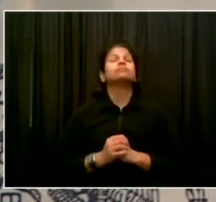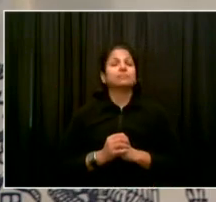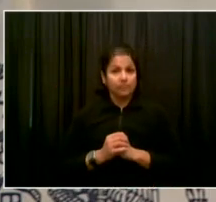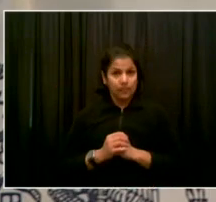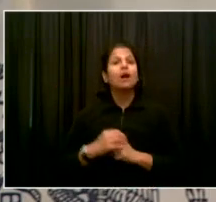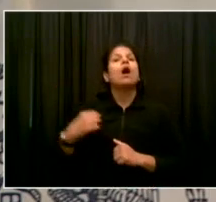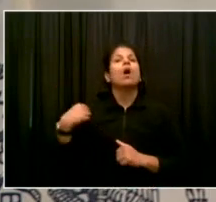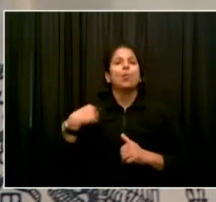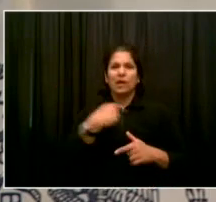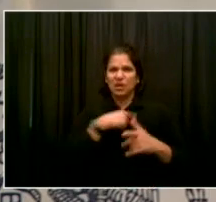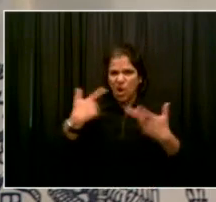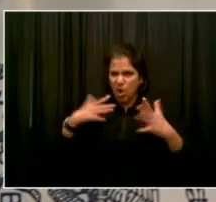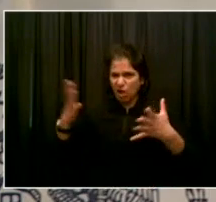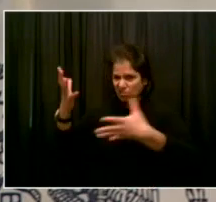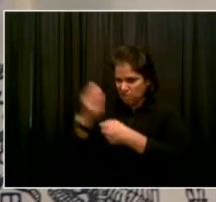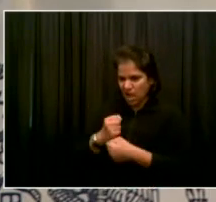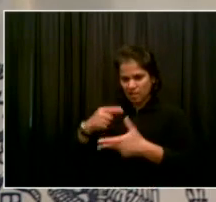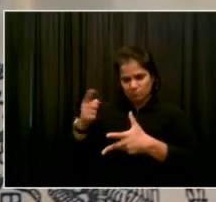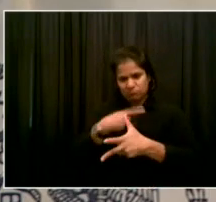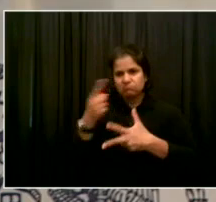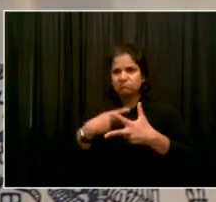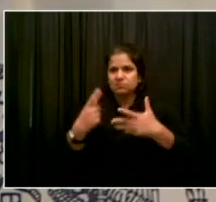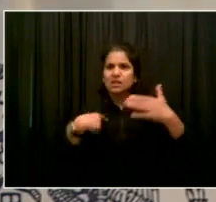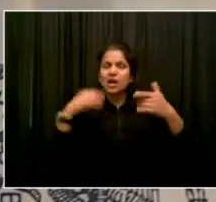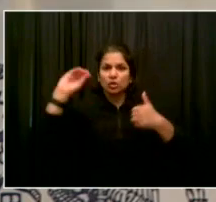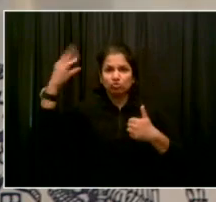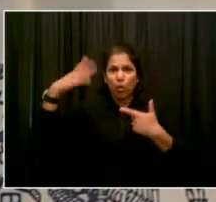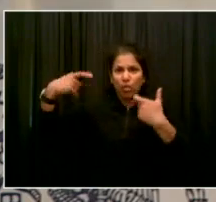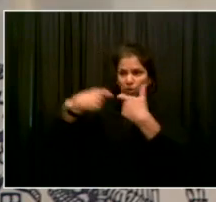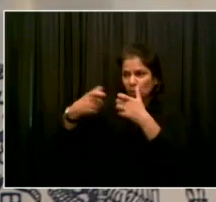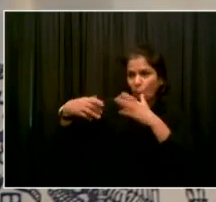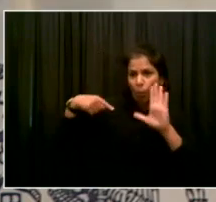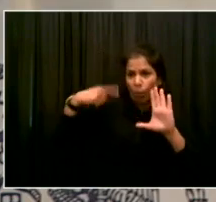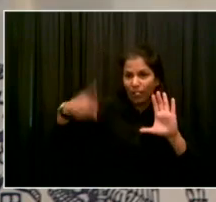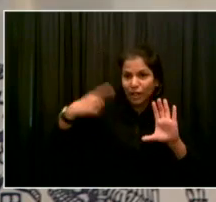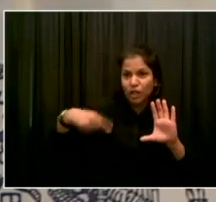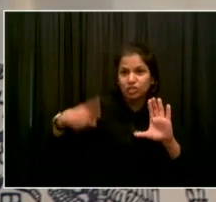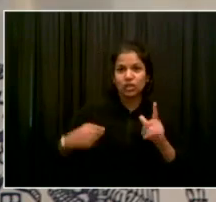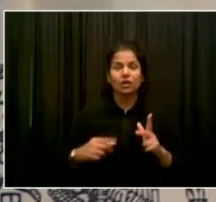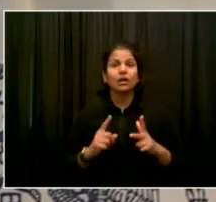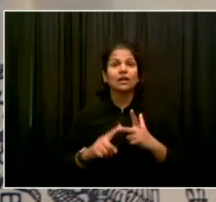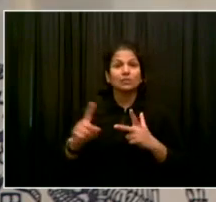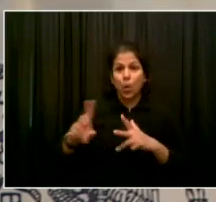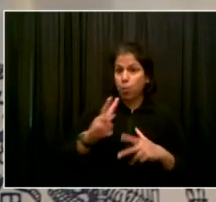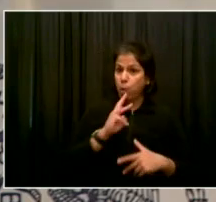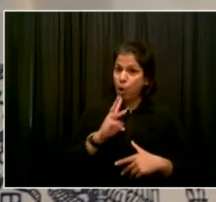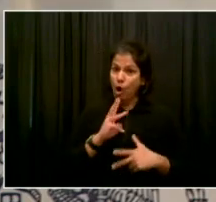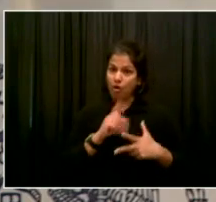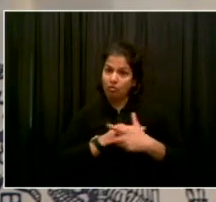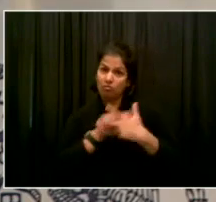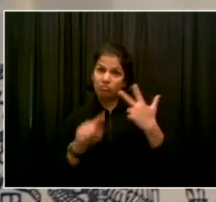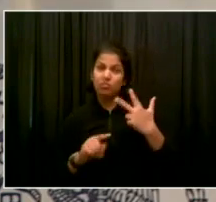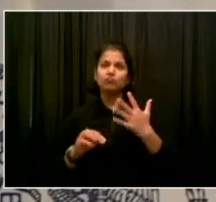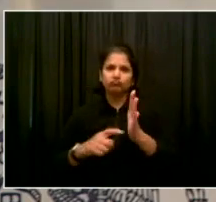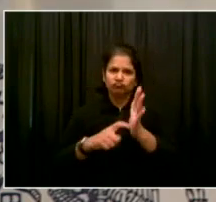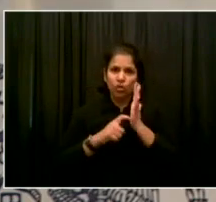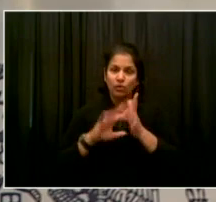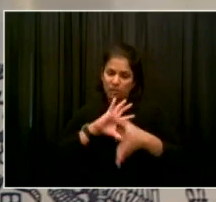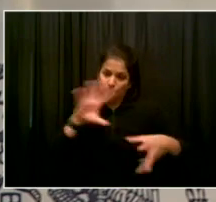wind power, the solar, wind, and hydropower combined to get us to that